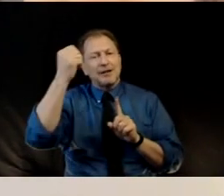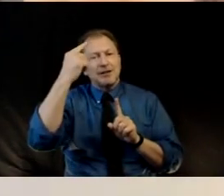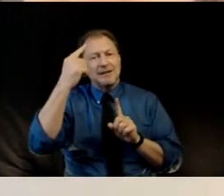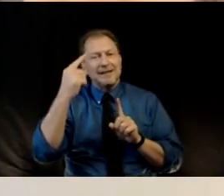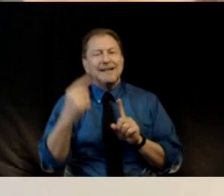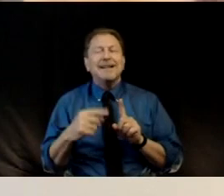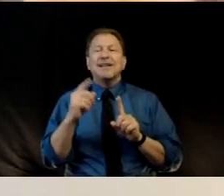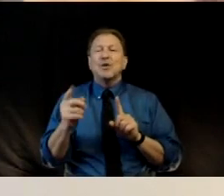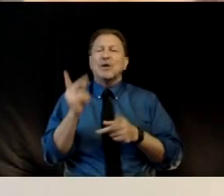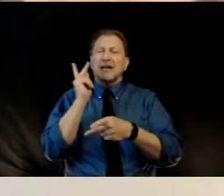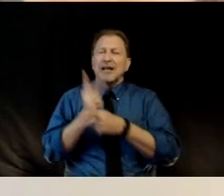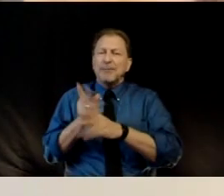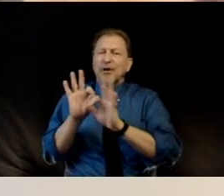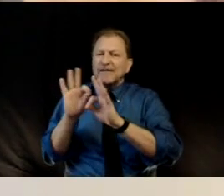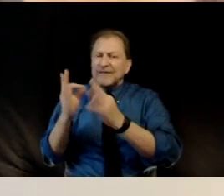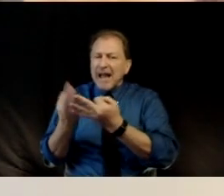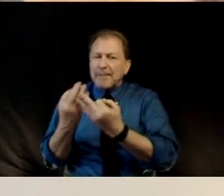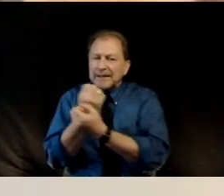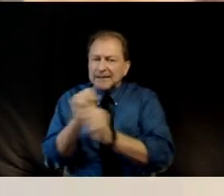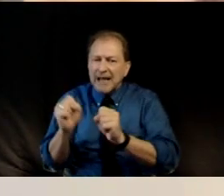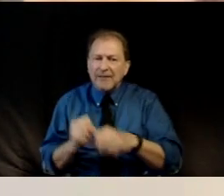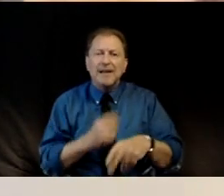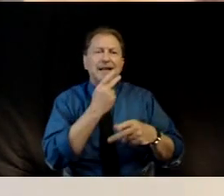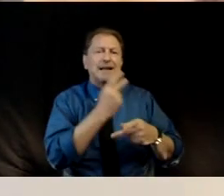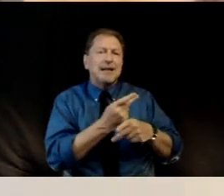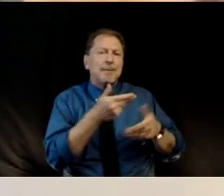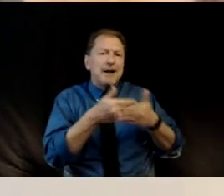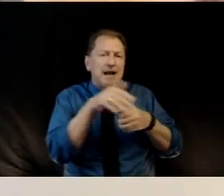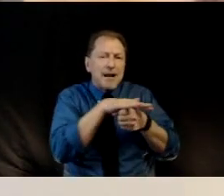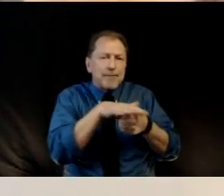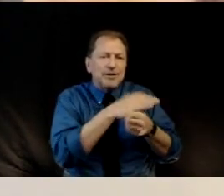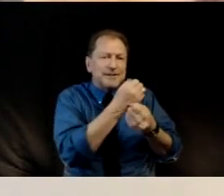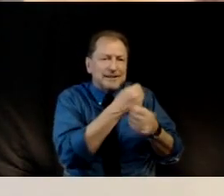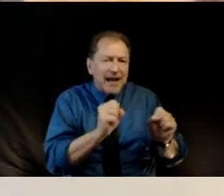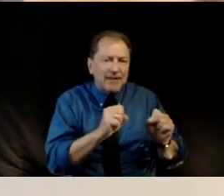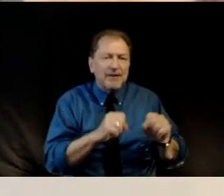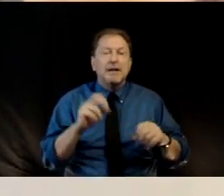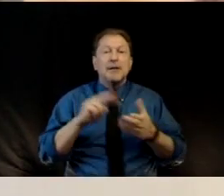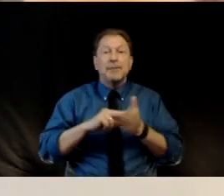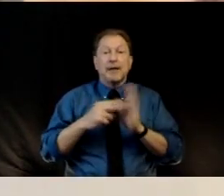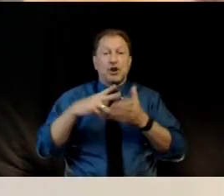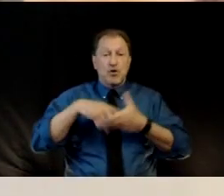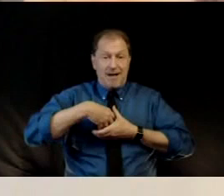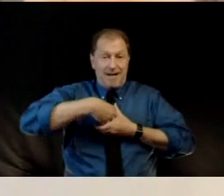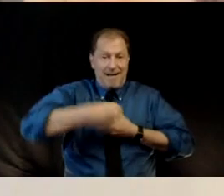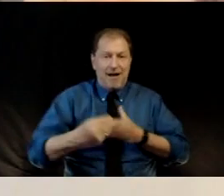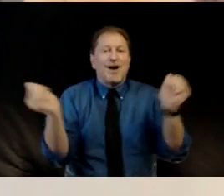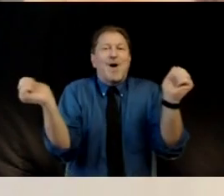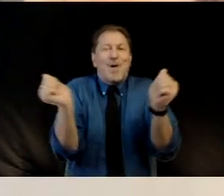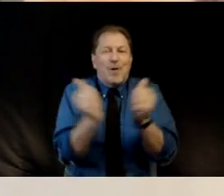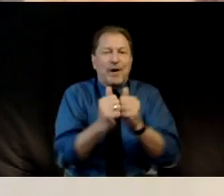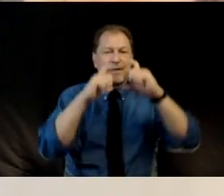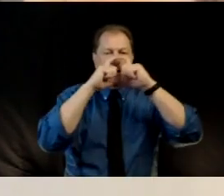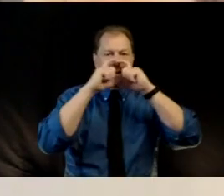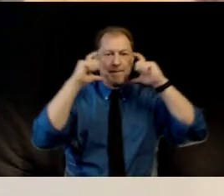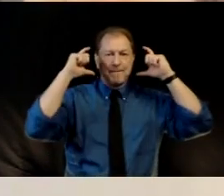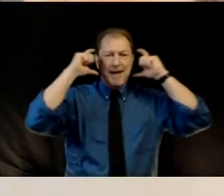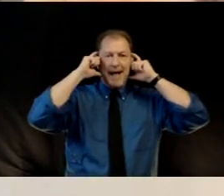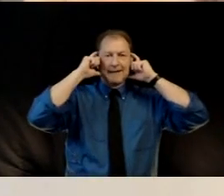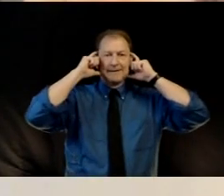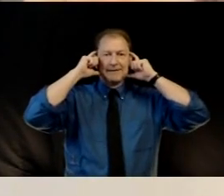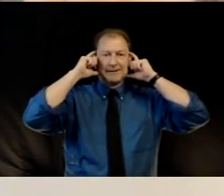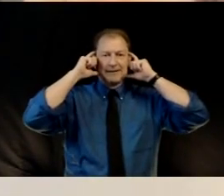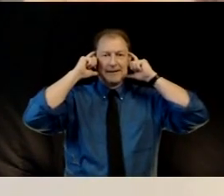families, your communities, your neighborhoods in wearing your masks, in staying home when you don't need to be